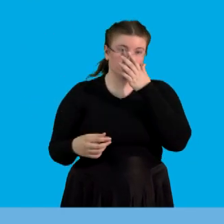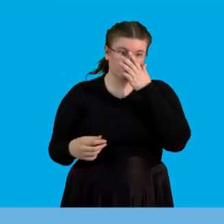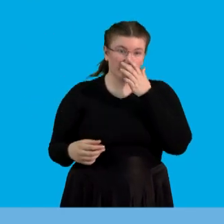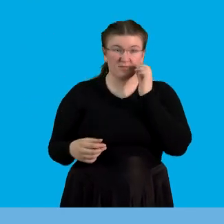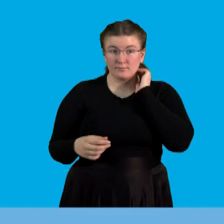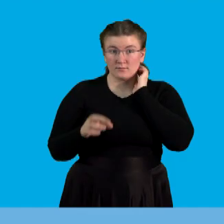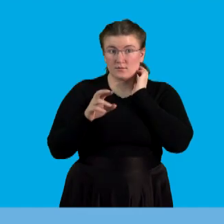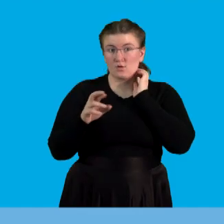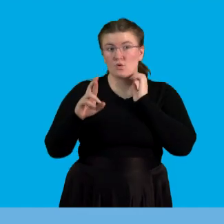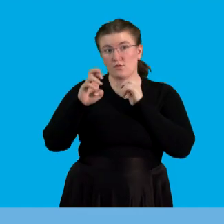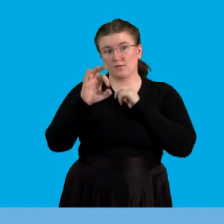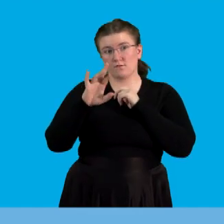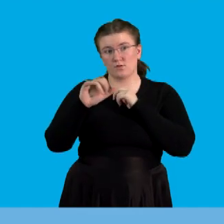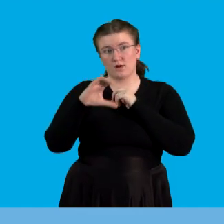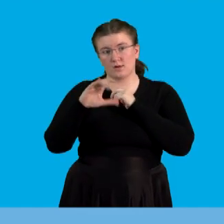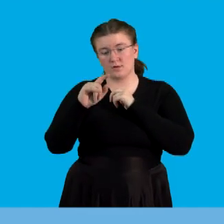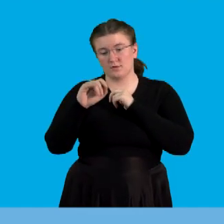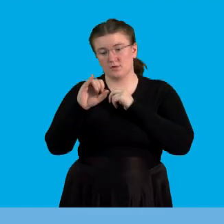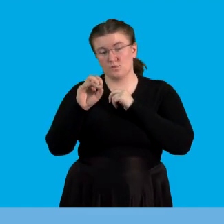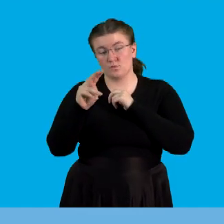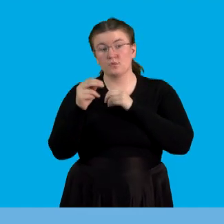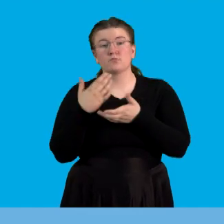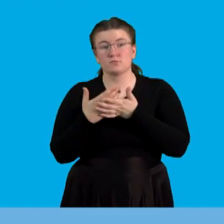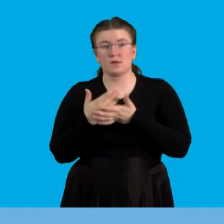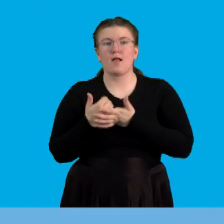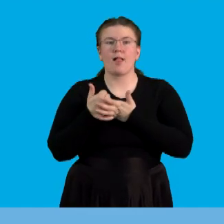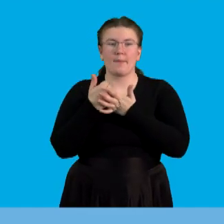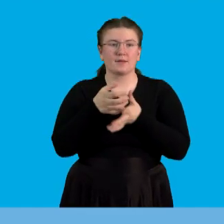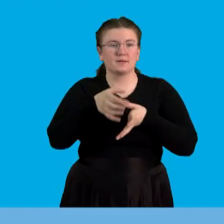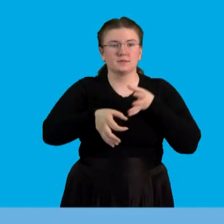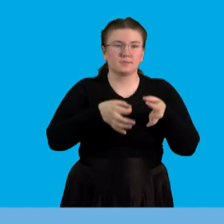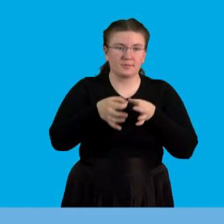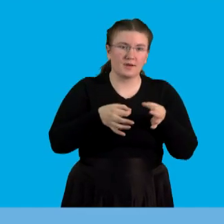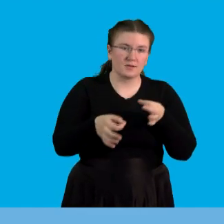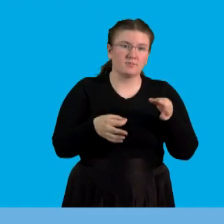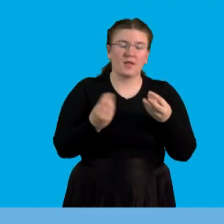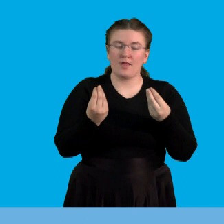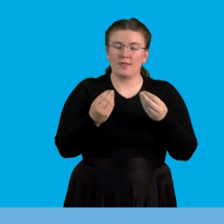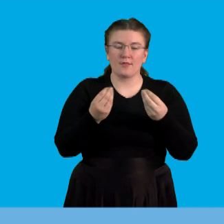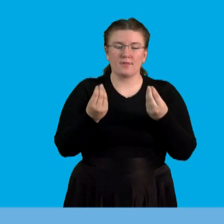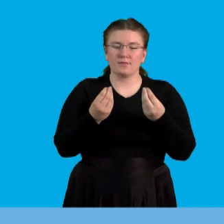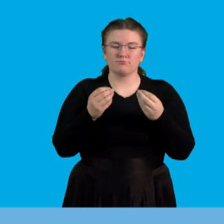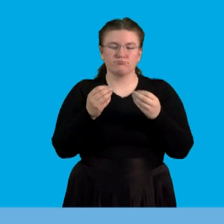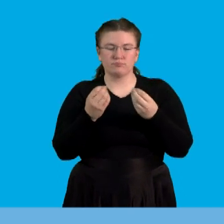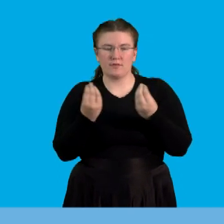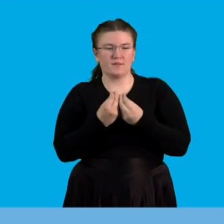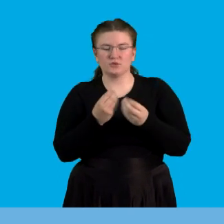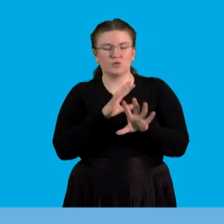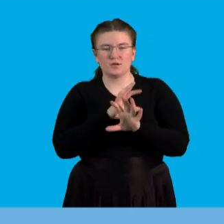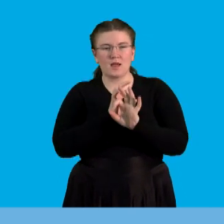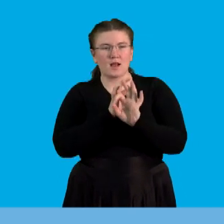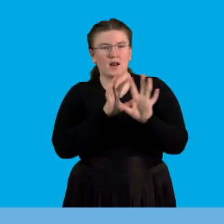images appear to be distorted when we view them through transparent mediums. For an example, if you're looking